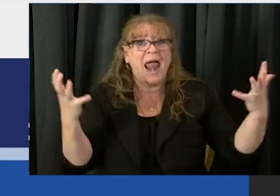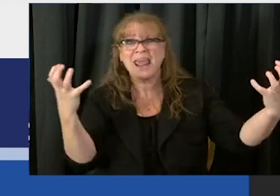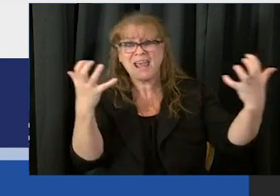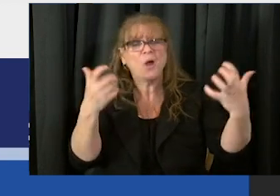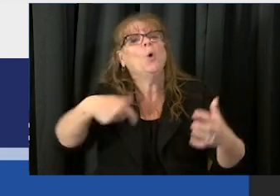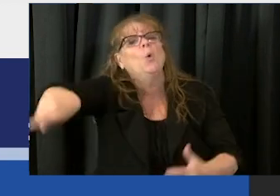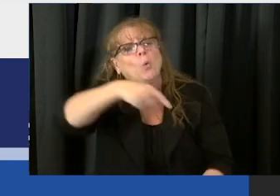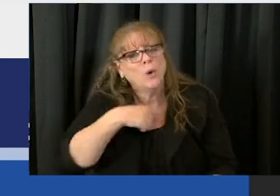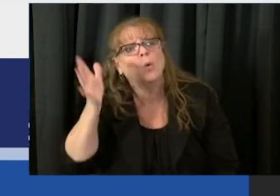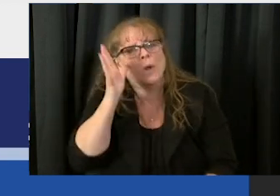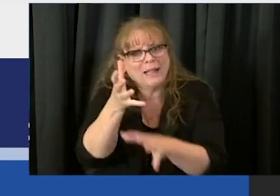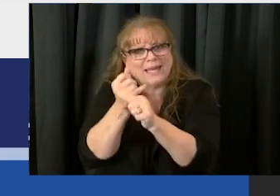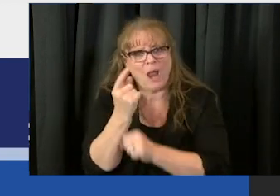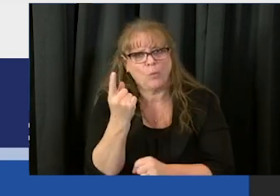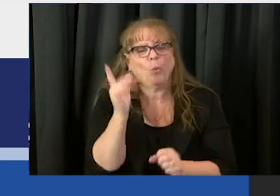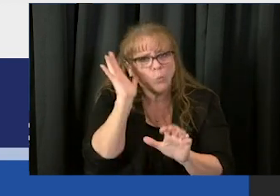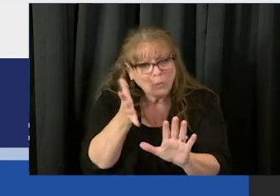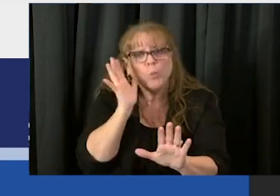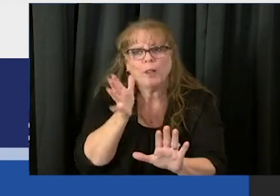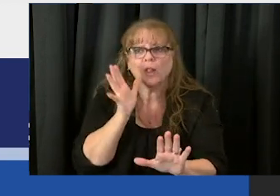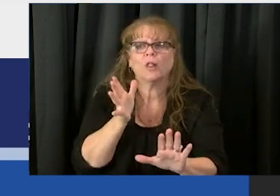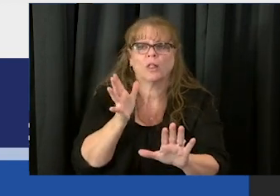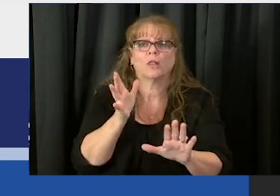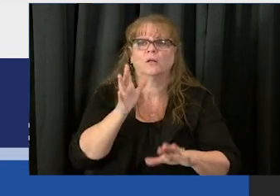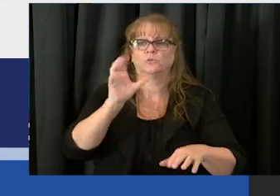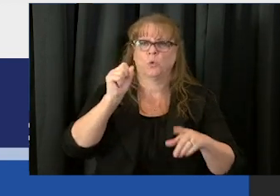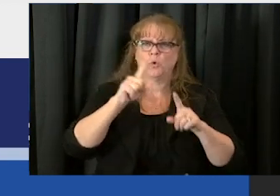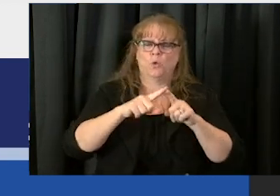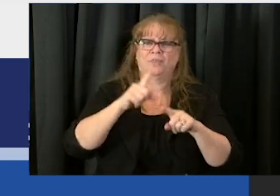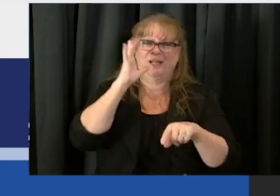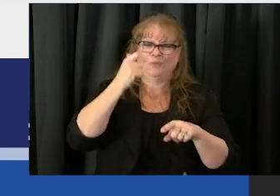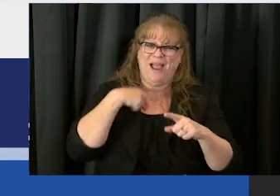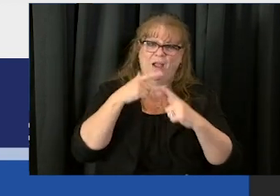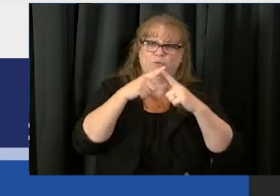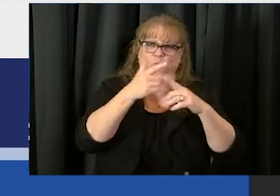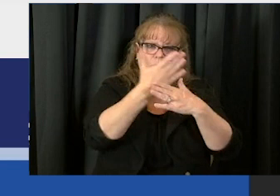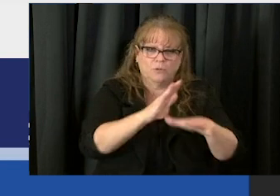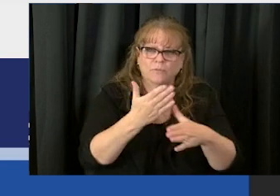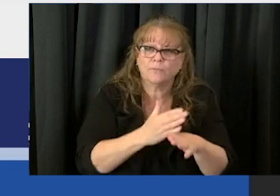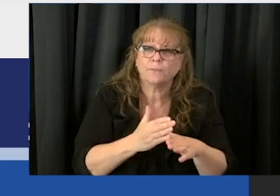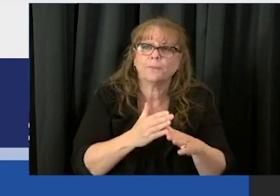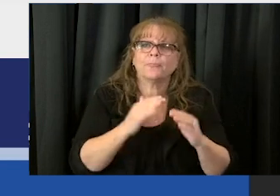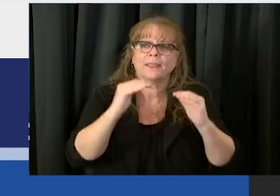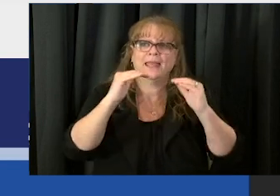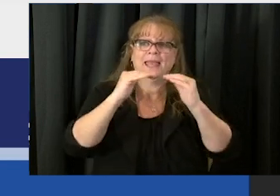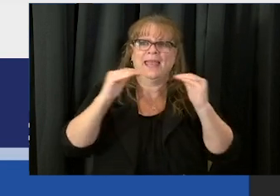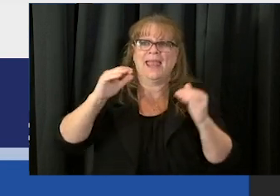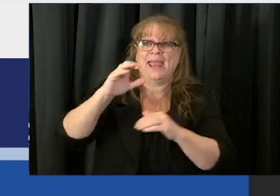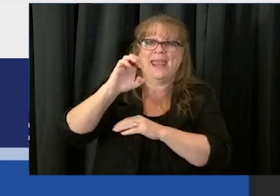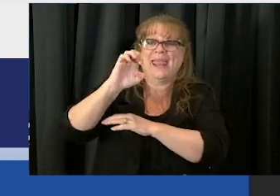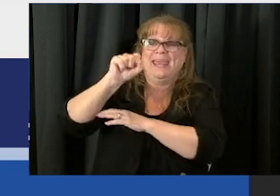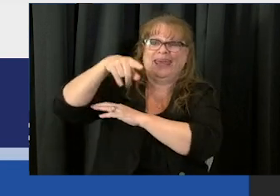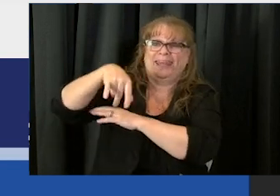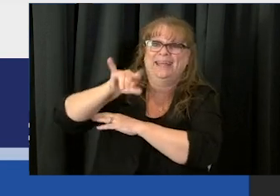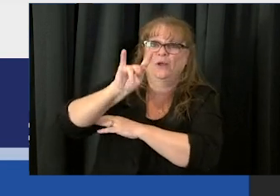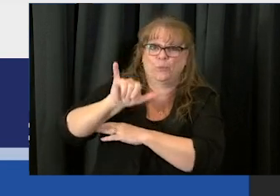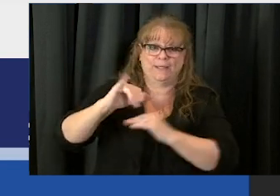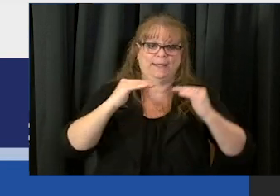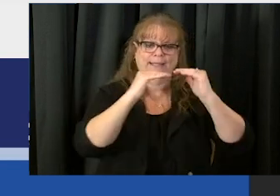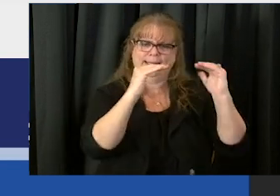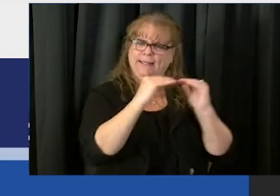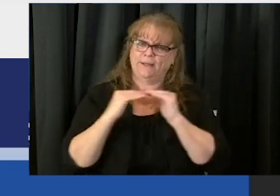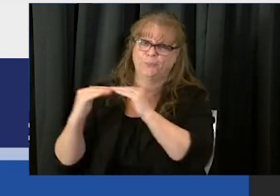an equity lens. It aims to be responsive to the disparities that have been so pervasive throughout this